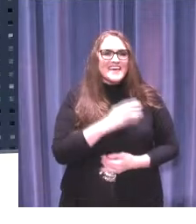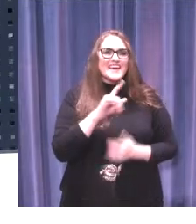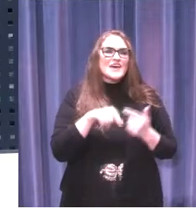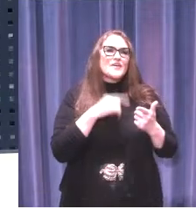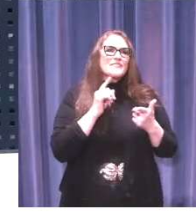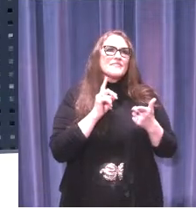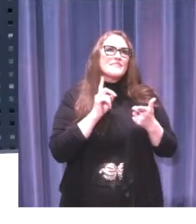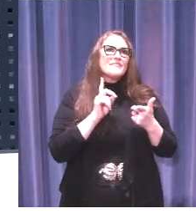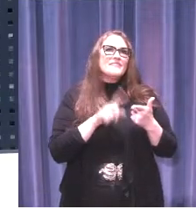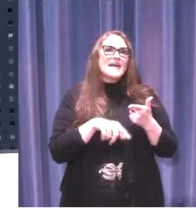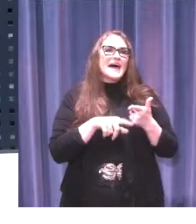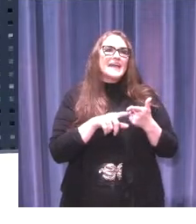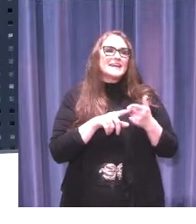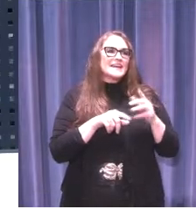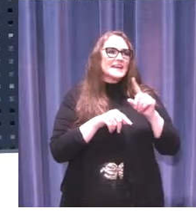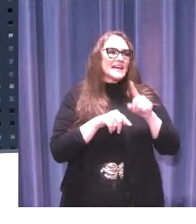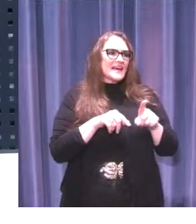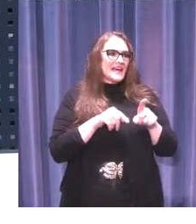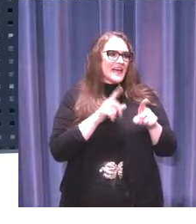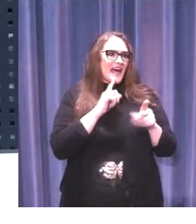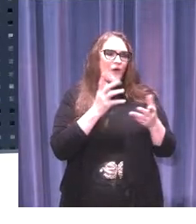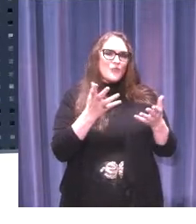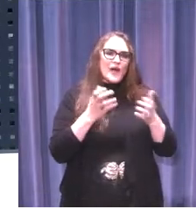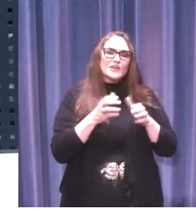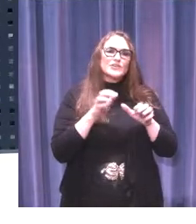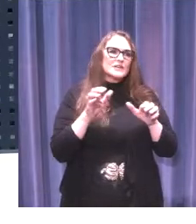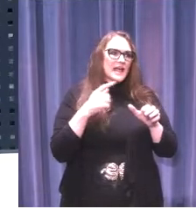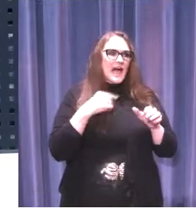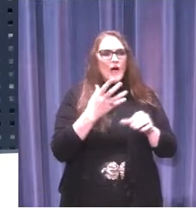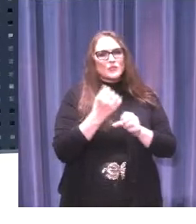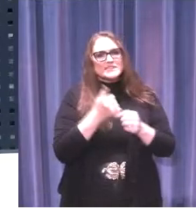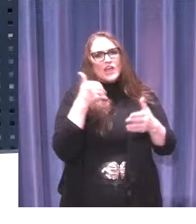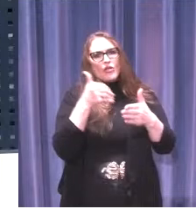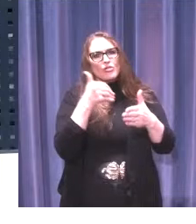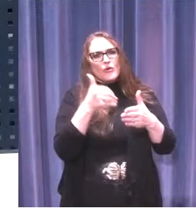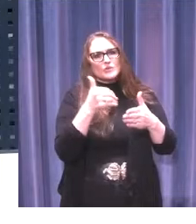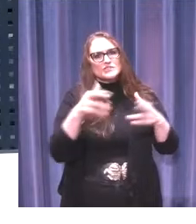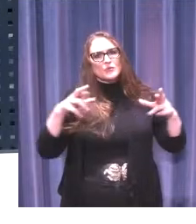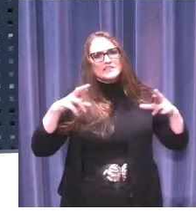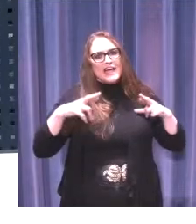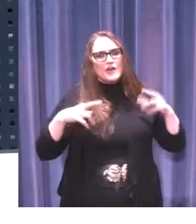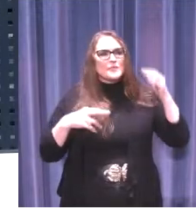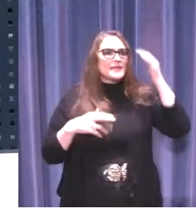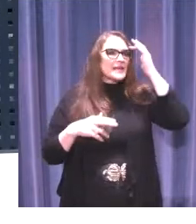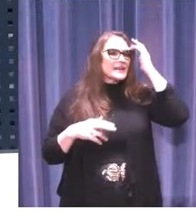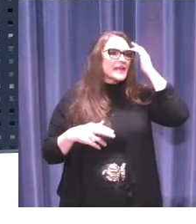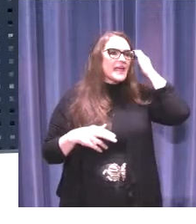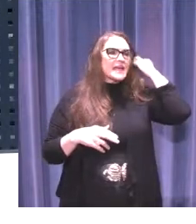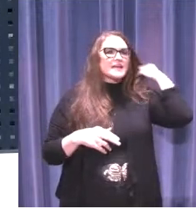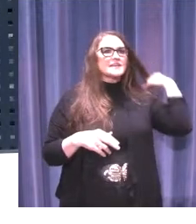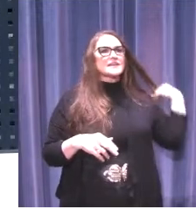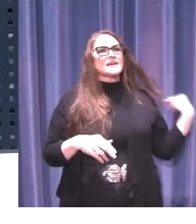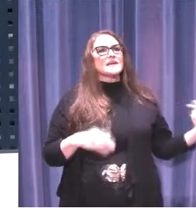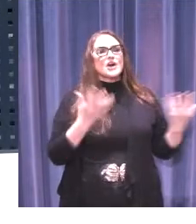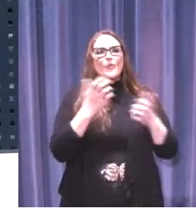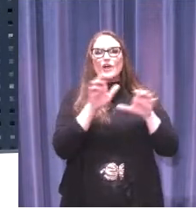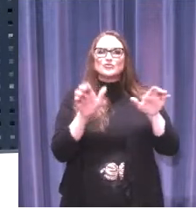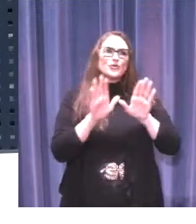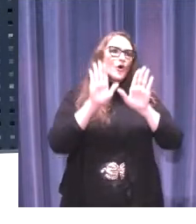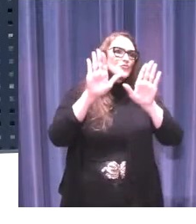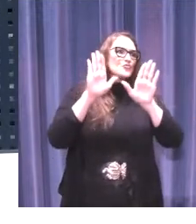then I wanted to do, I was getting close to retirement, and I wanted to do a